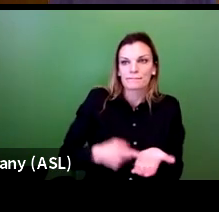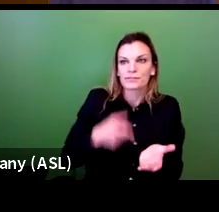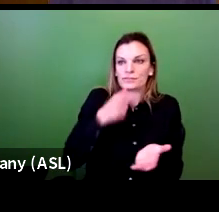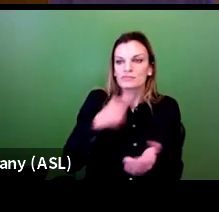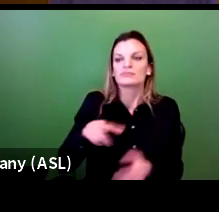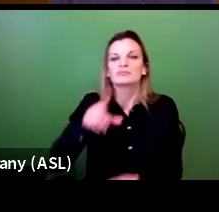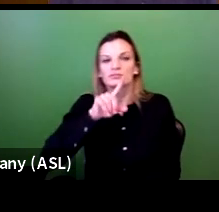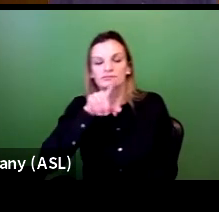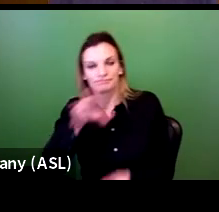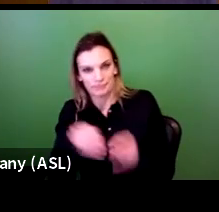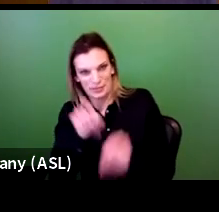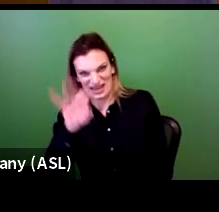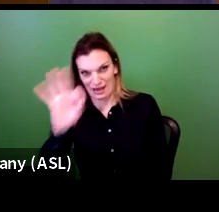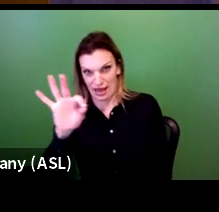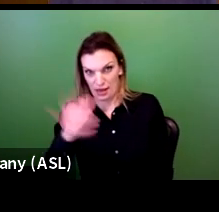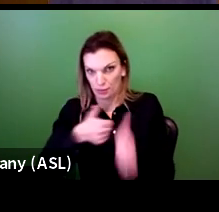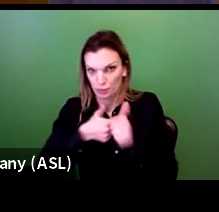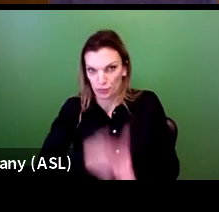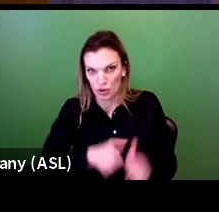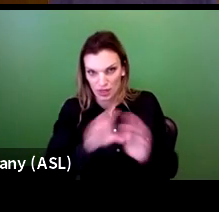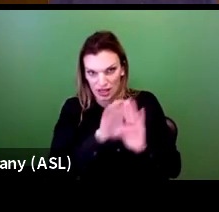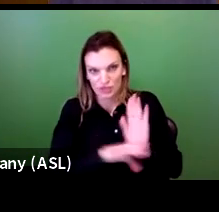9 per the Constitution.